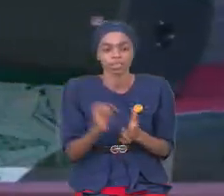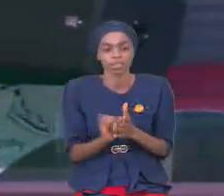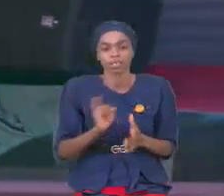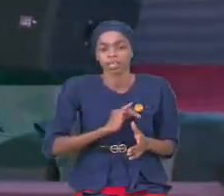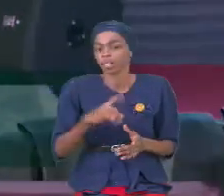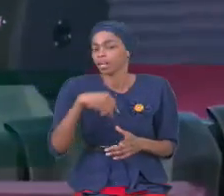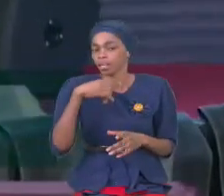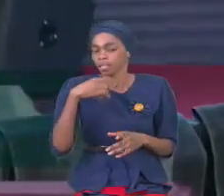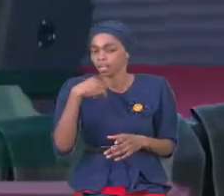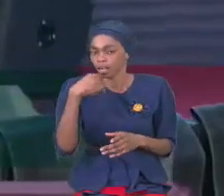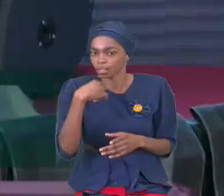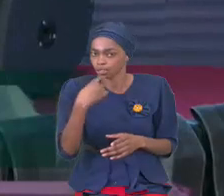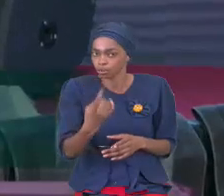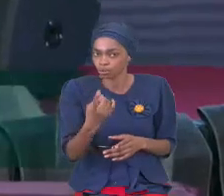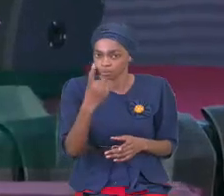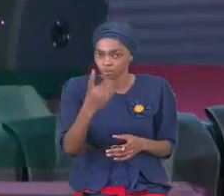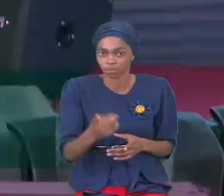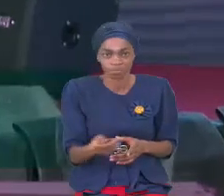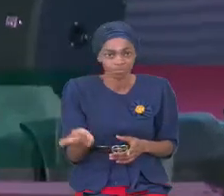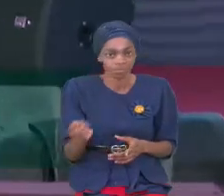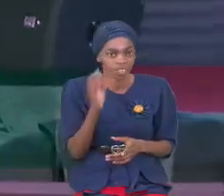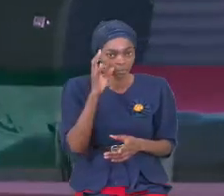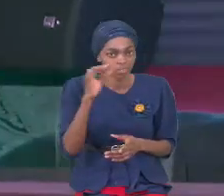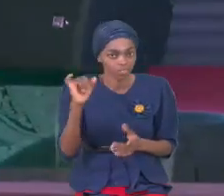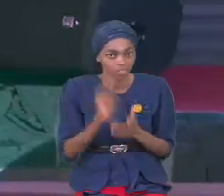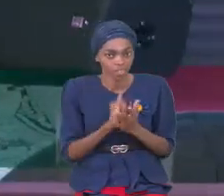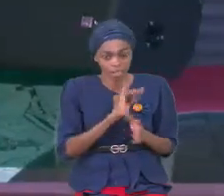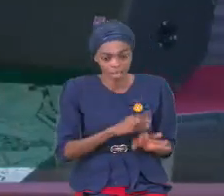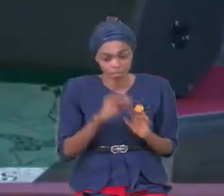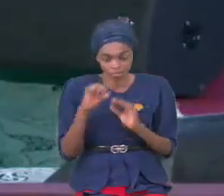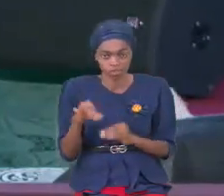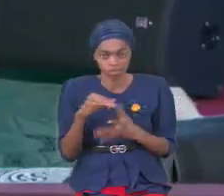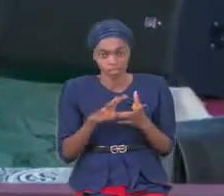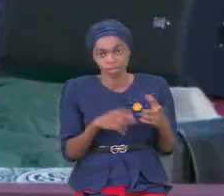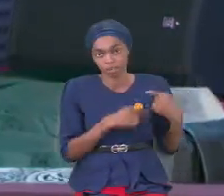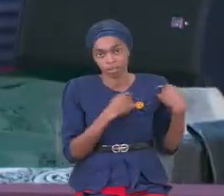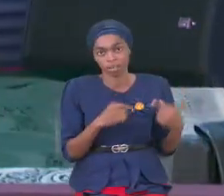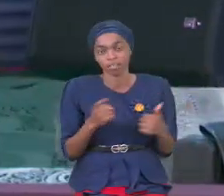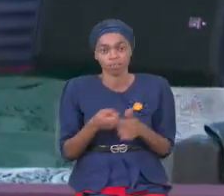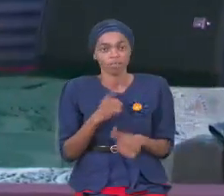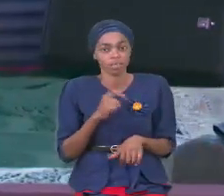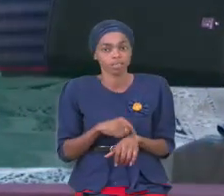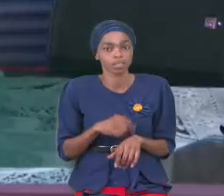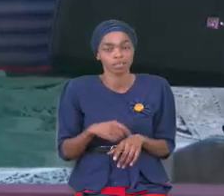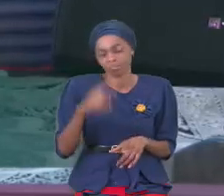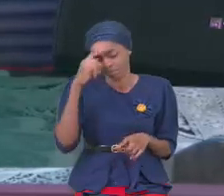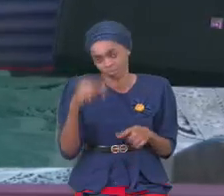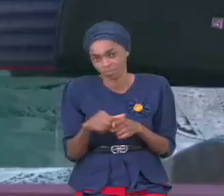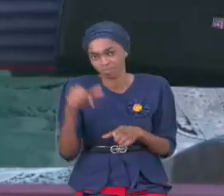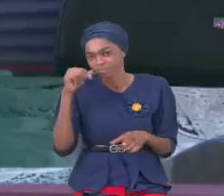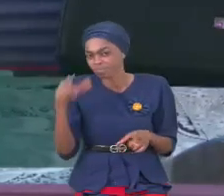registered on your heart the first time. Brothers and sisters, the preaching has not changed.